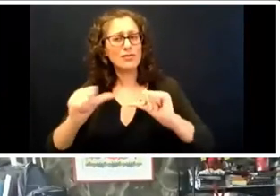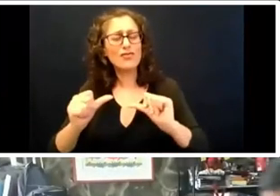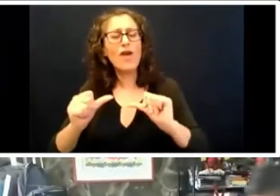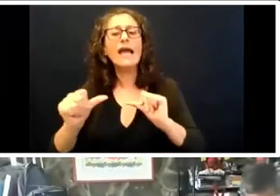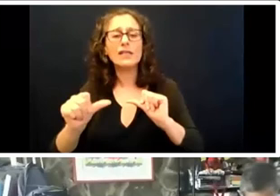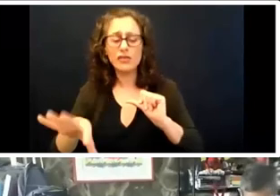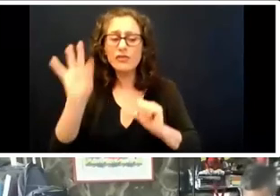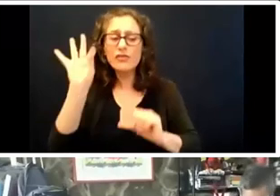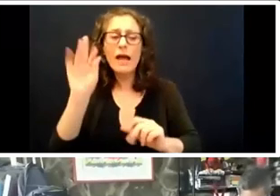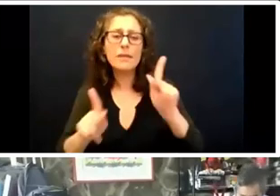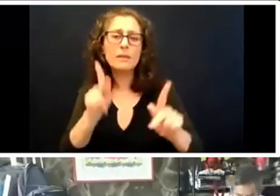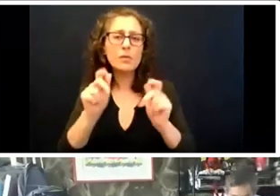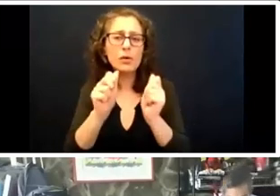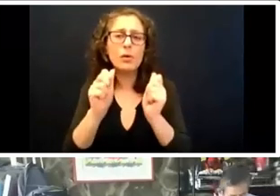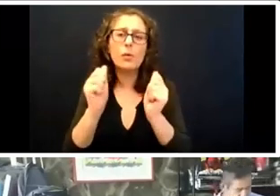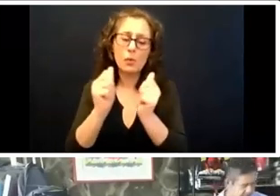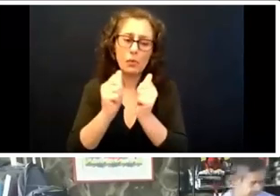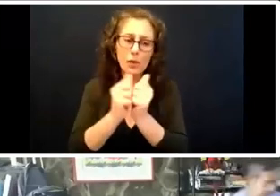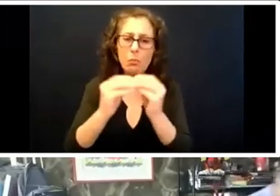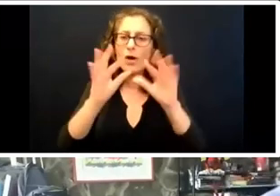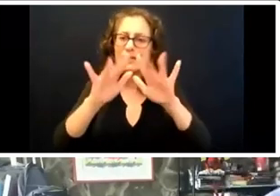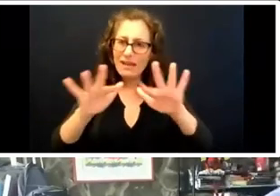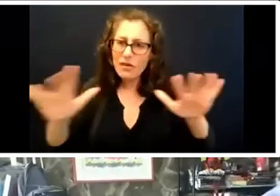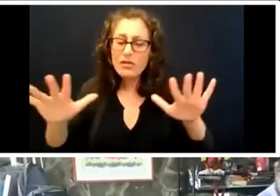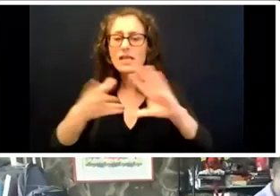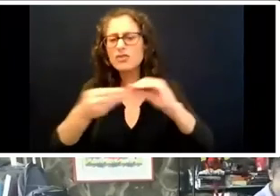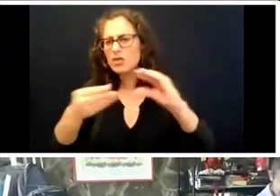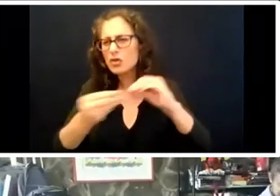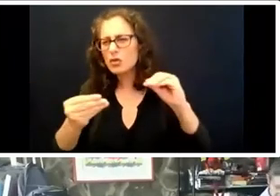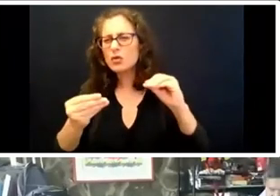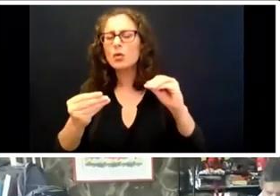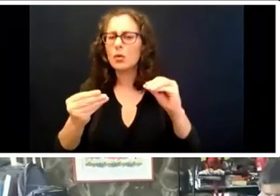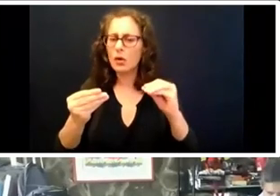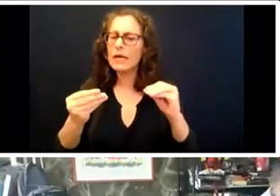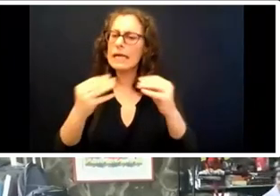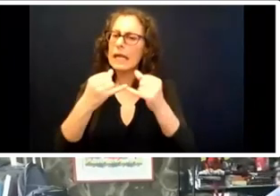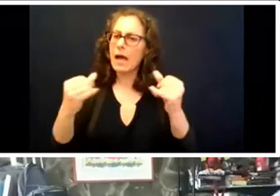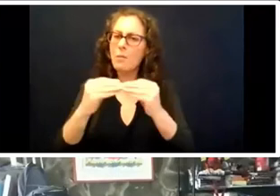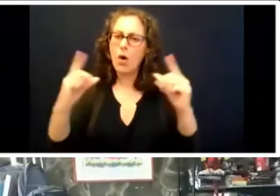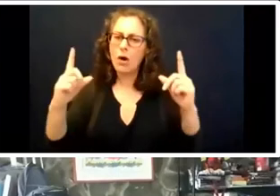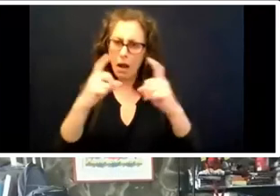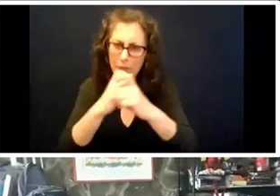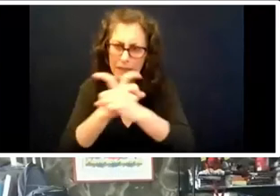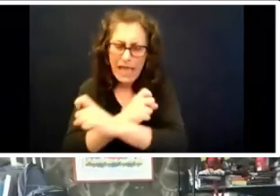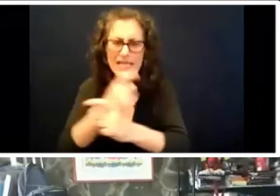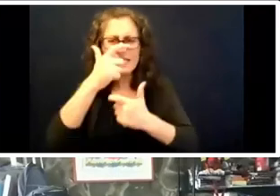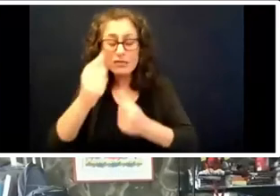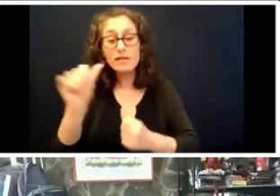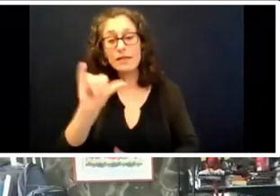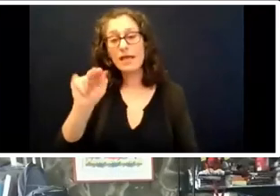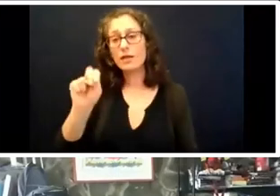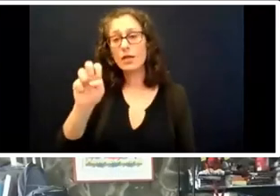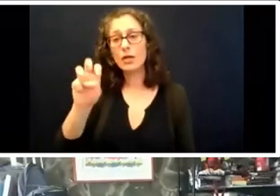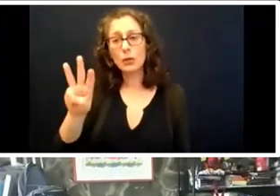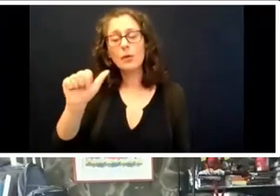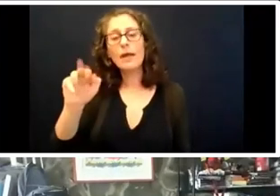really nice to see. And the storylines are becoming very complex and interesting. Like New Amsterdam always